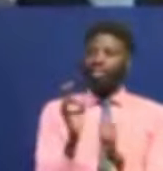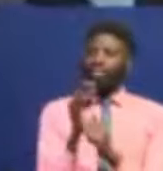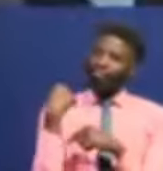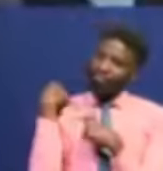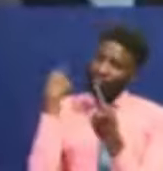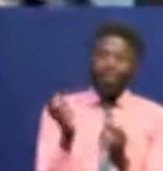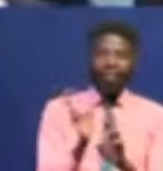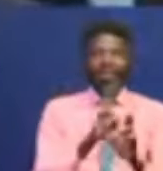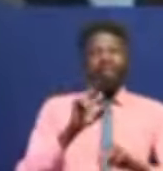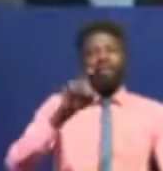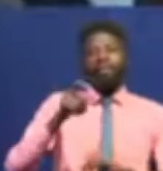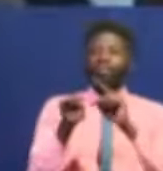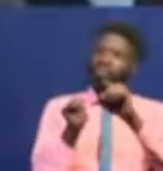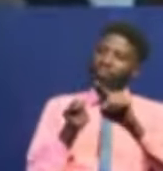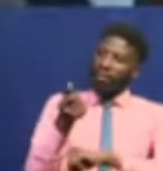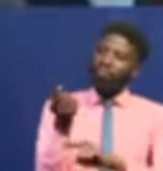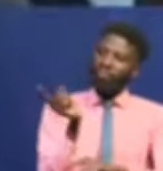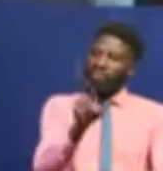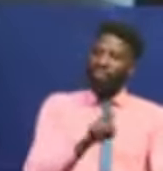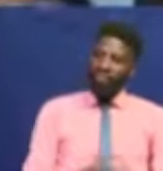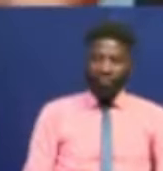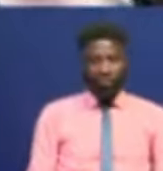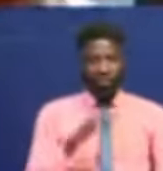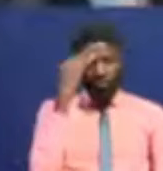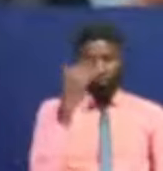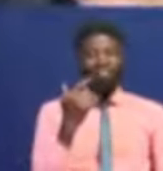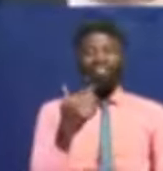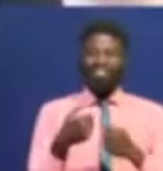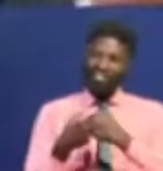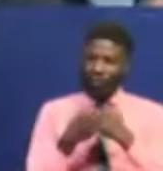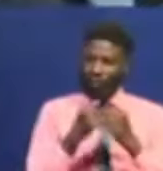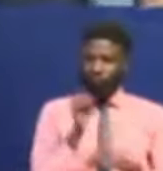maturing. That is why the